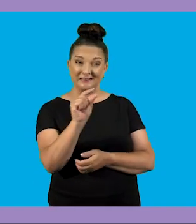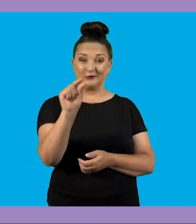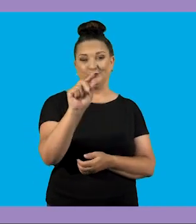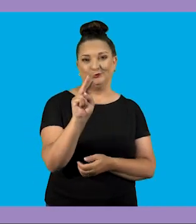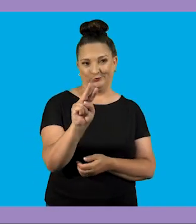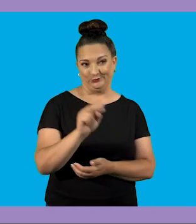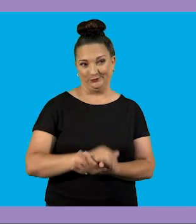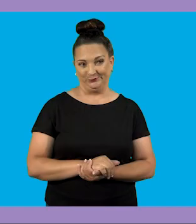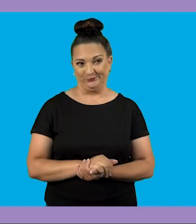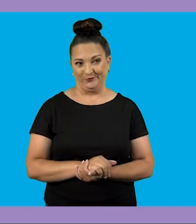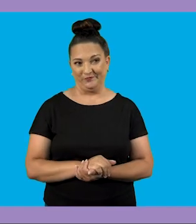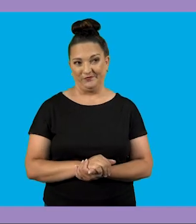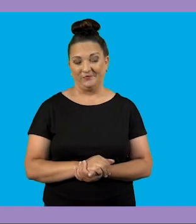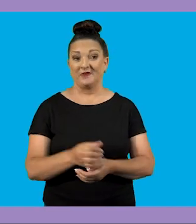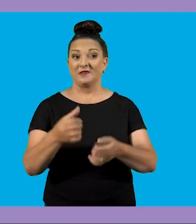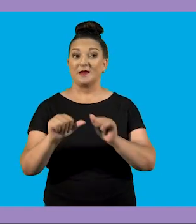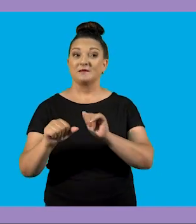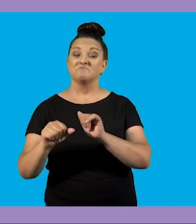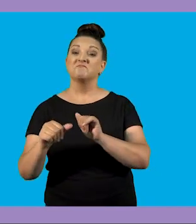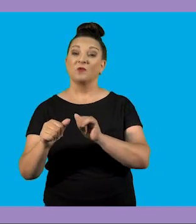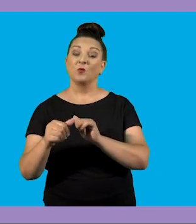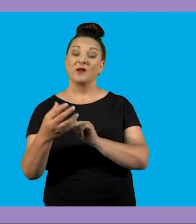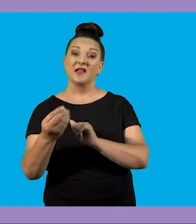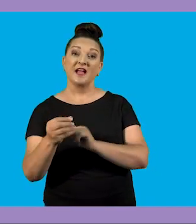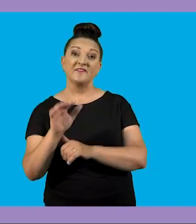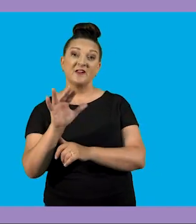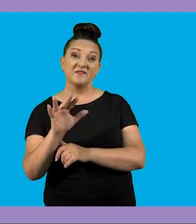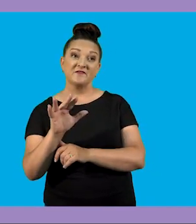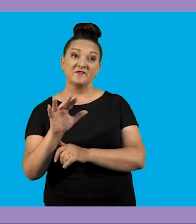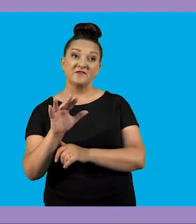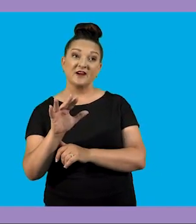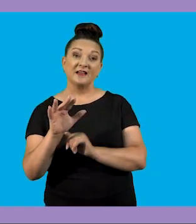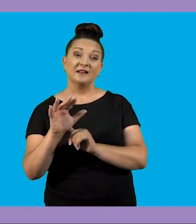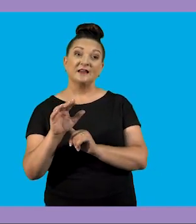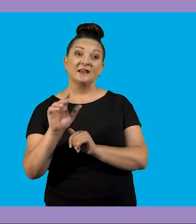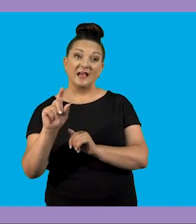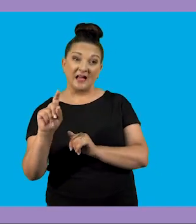a 6x squared. And then we have there the 5x squared